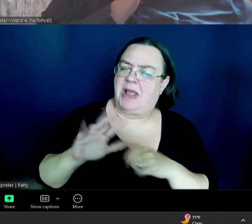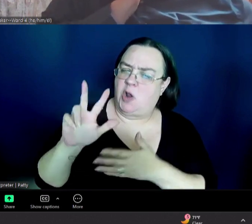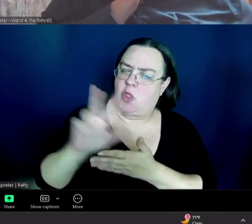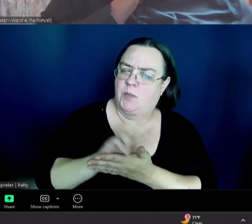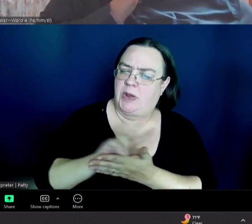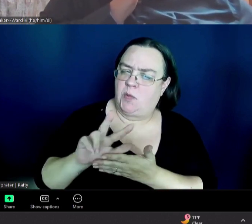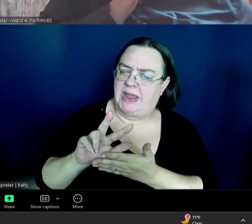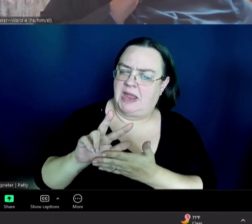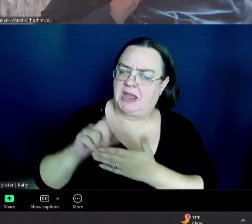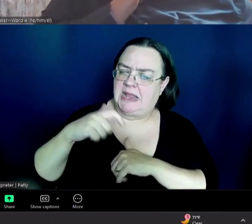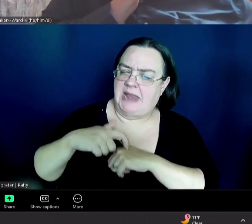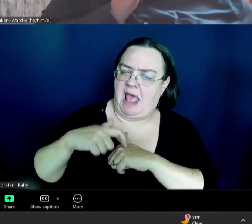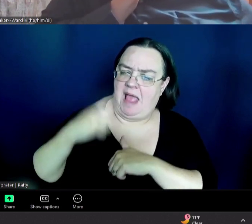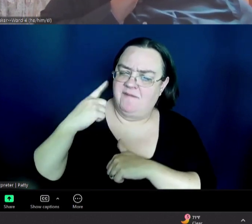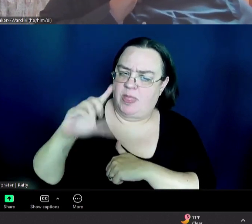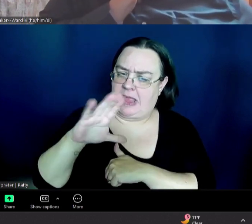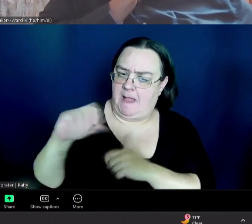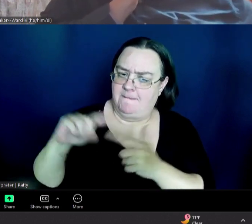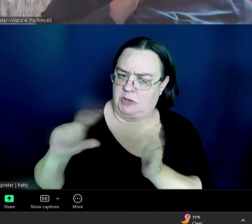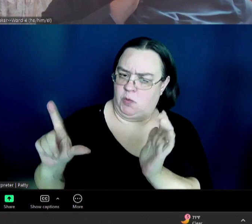for the company to print these?